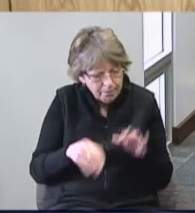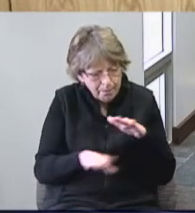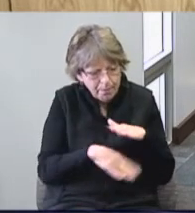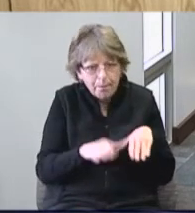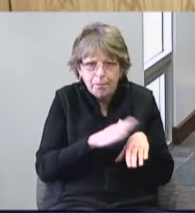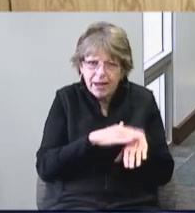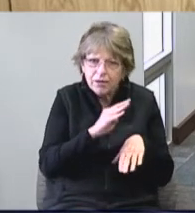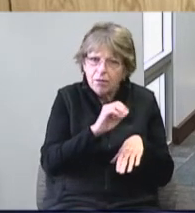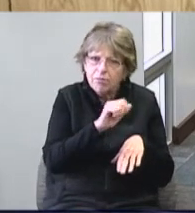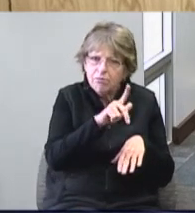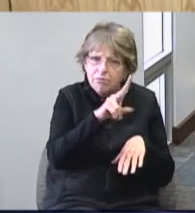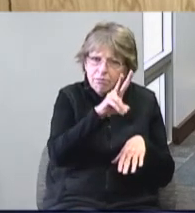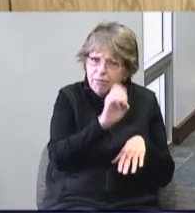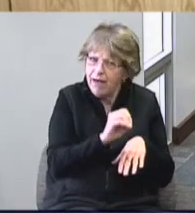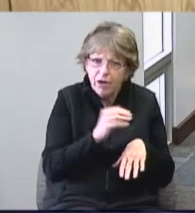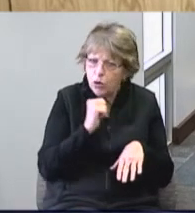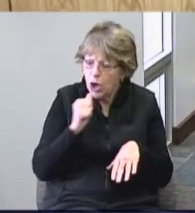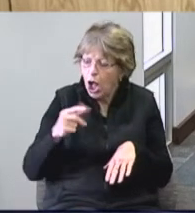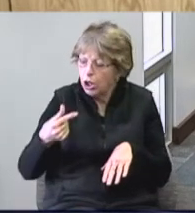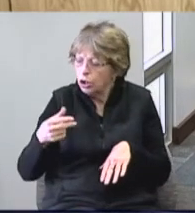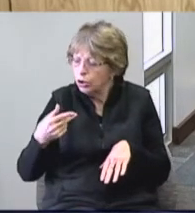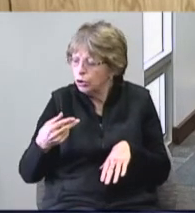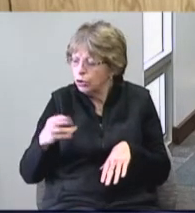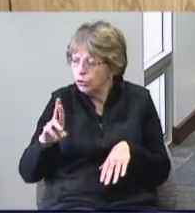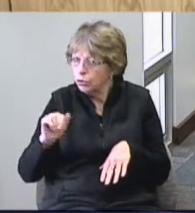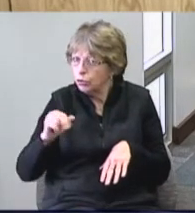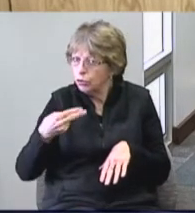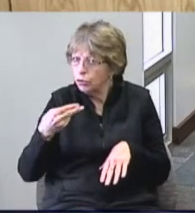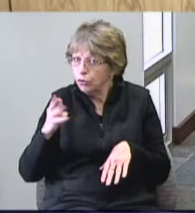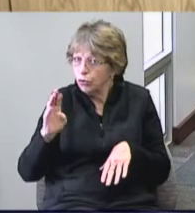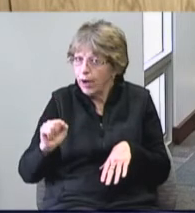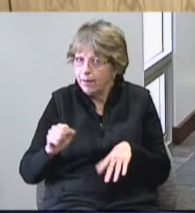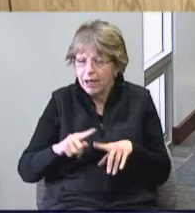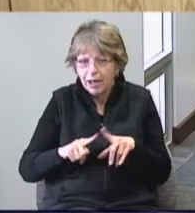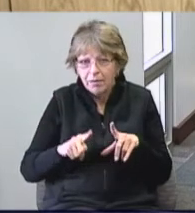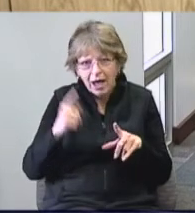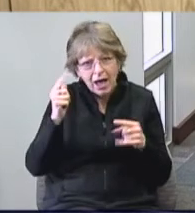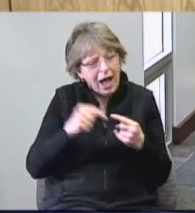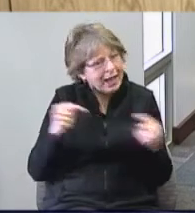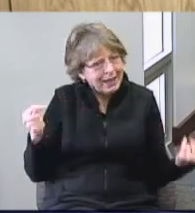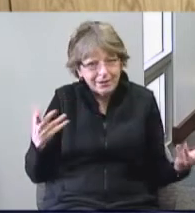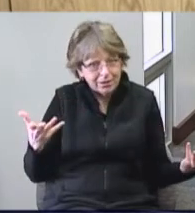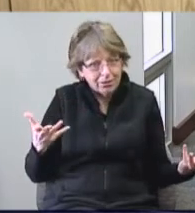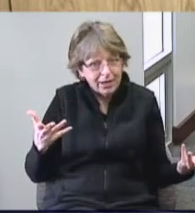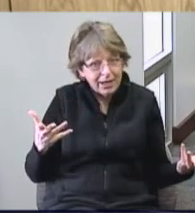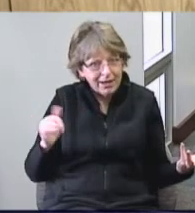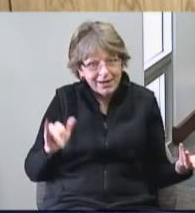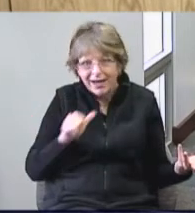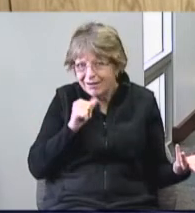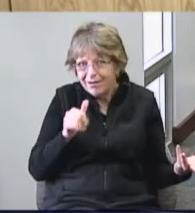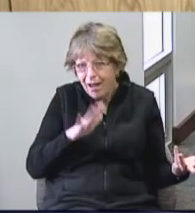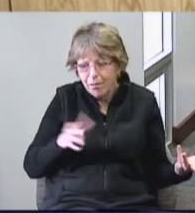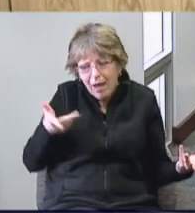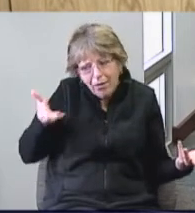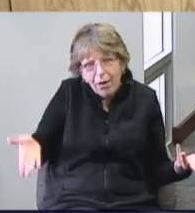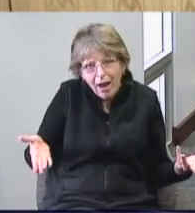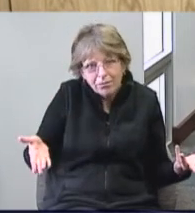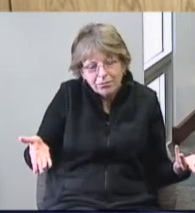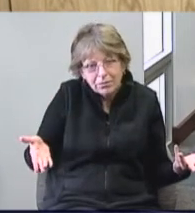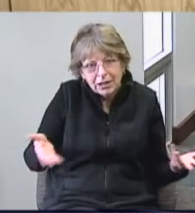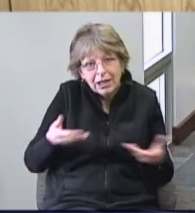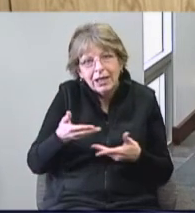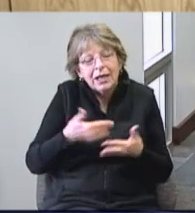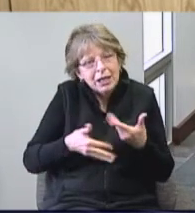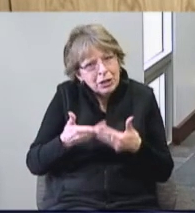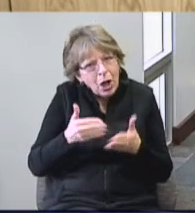on Graham. But I do kind of disagree that it's not about Graham, because we keep hearing that case, and the arbitrator makes a